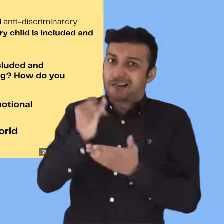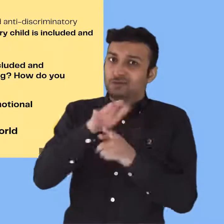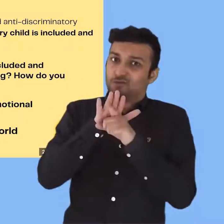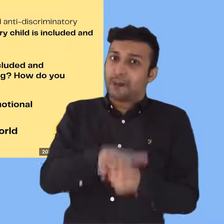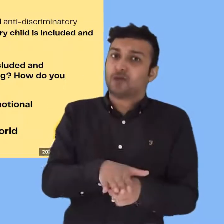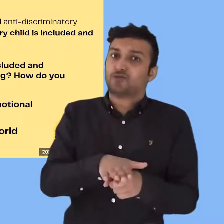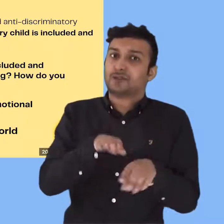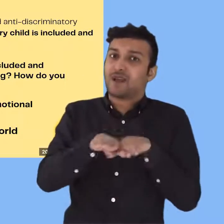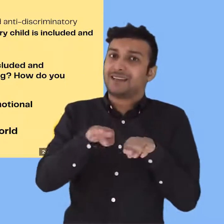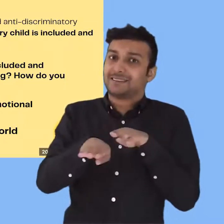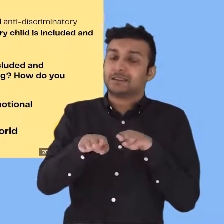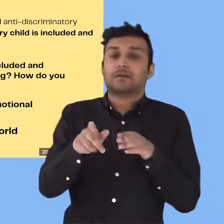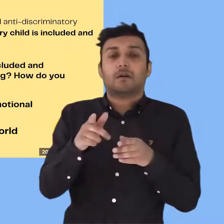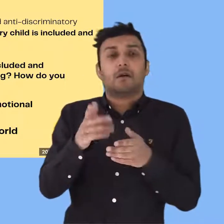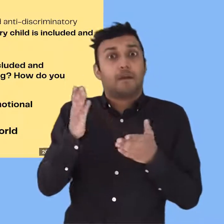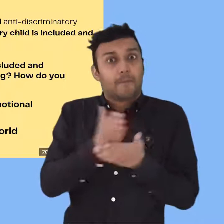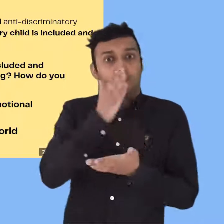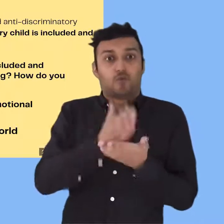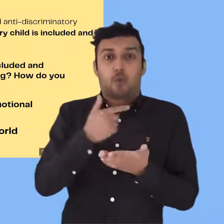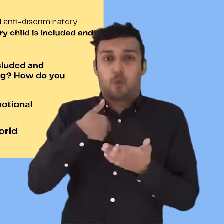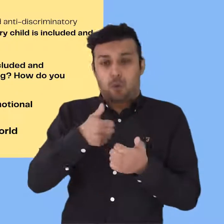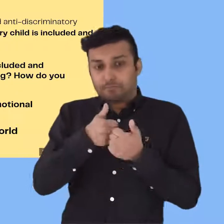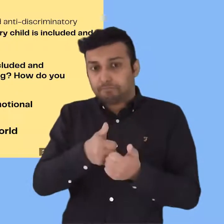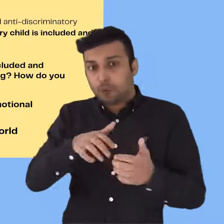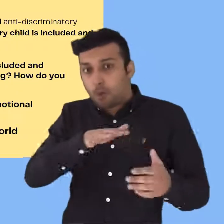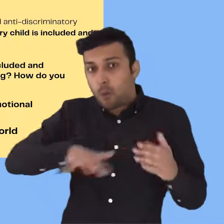ensuring that every child is included and supported in our settings.